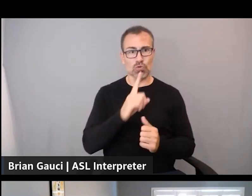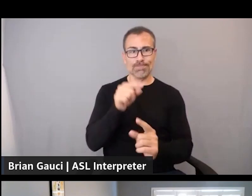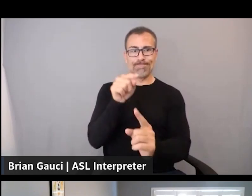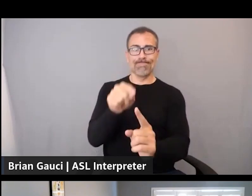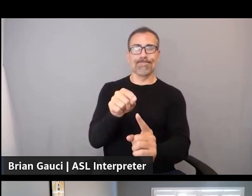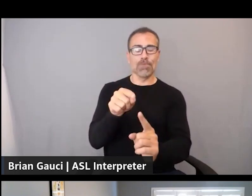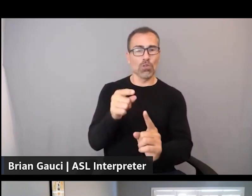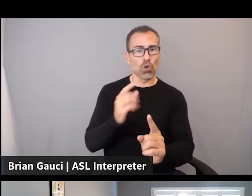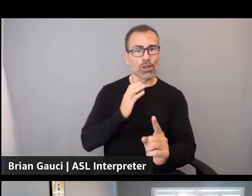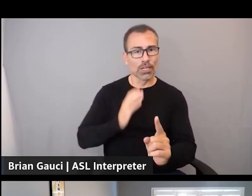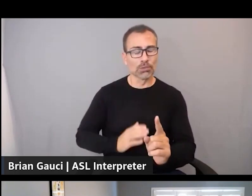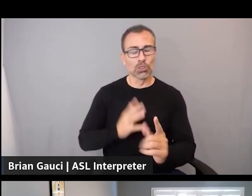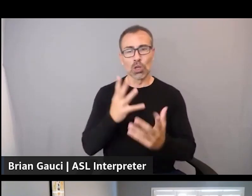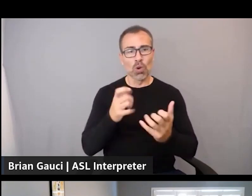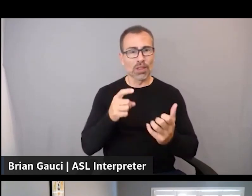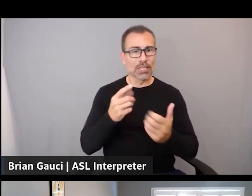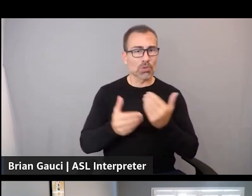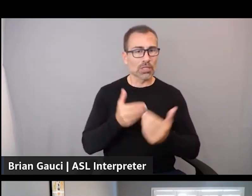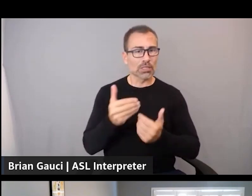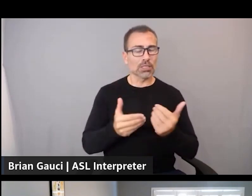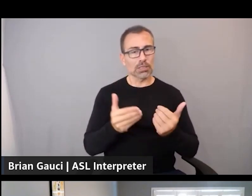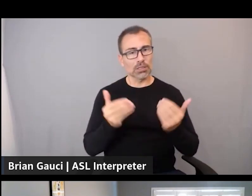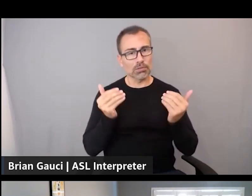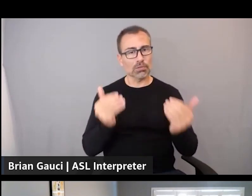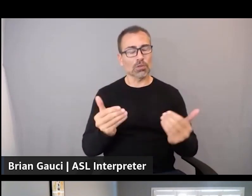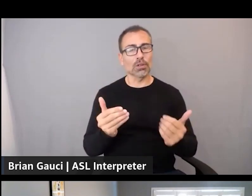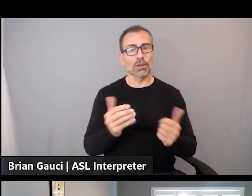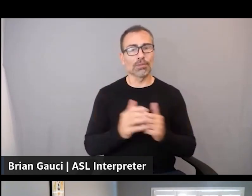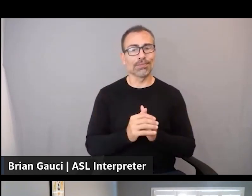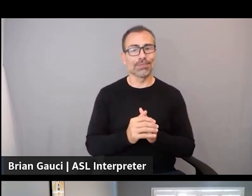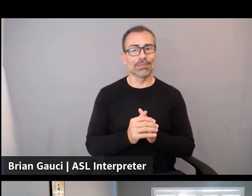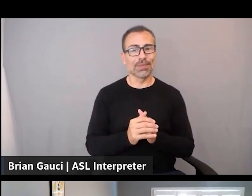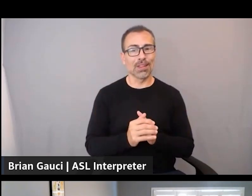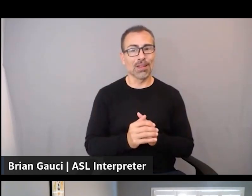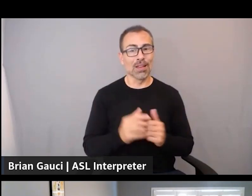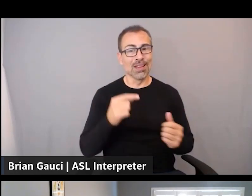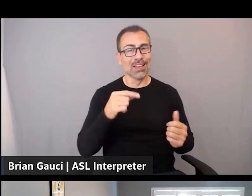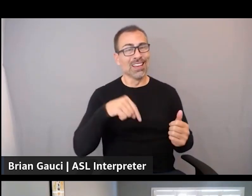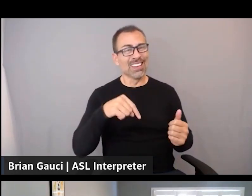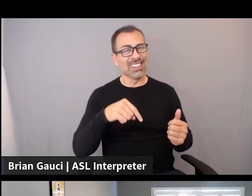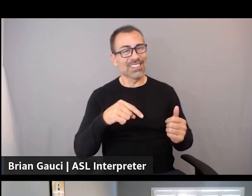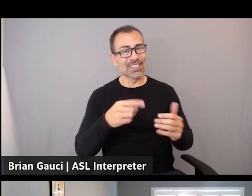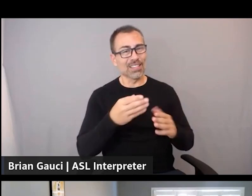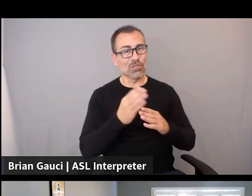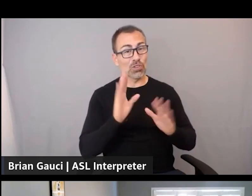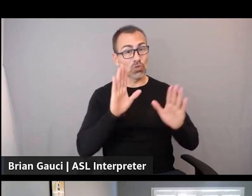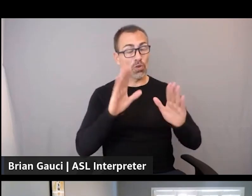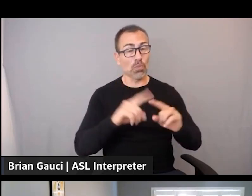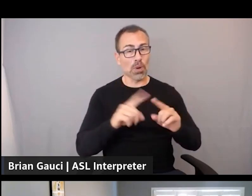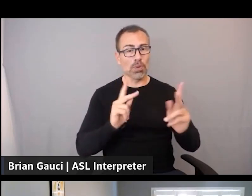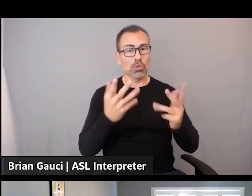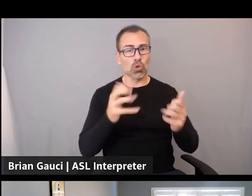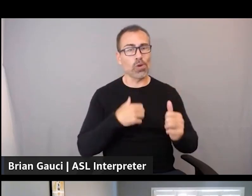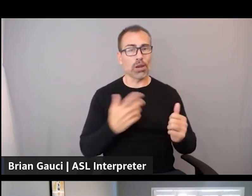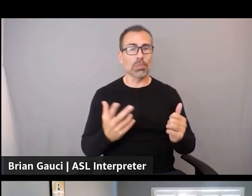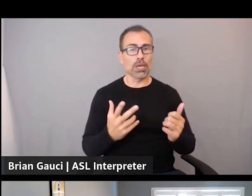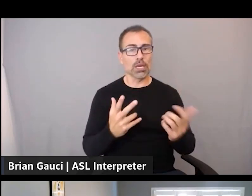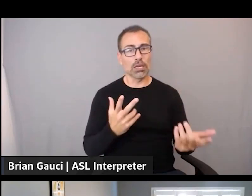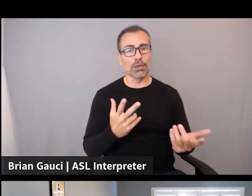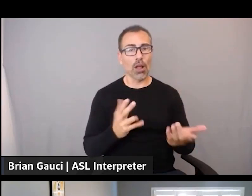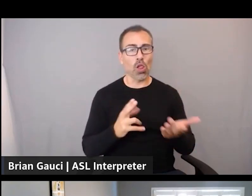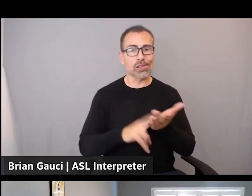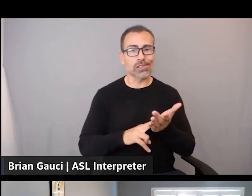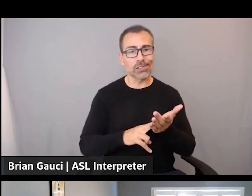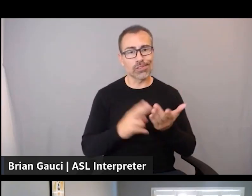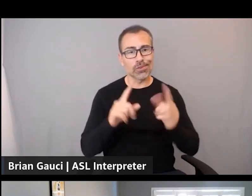these processes further. Like, nobody needs to be Dirage, this feature is great for that, but nobody wants to be like going and logging onto a console daily to check and